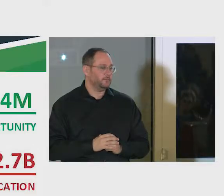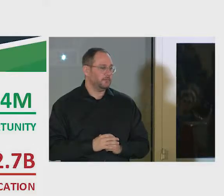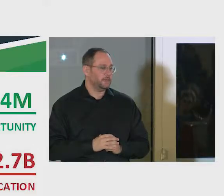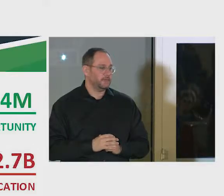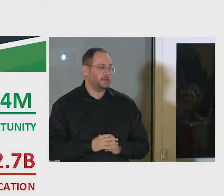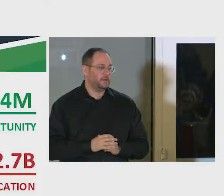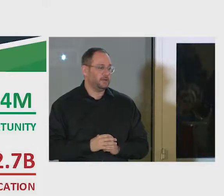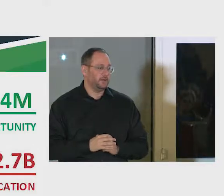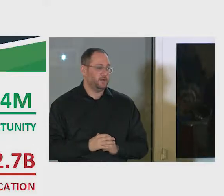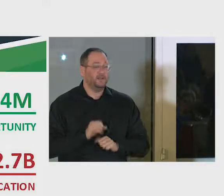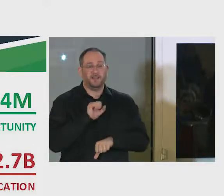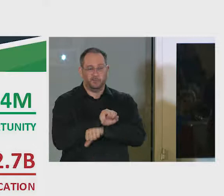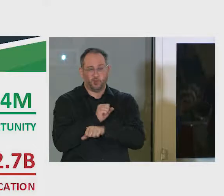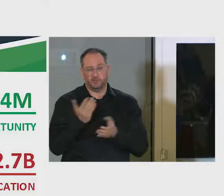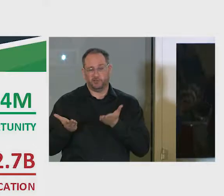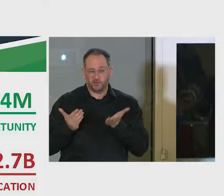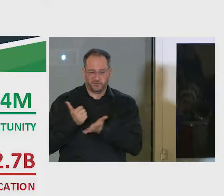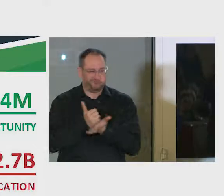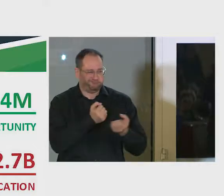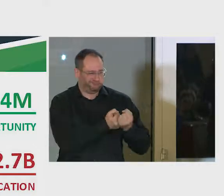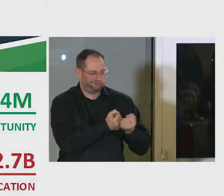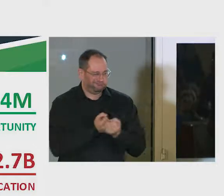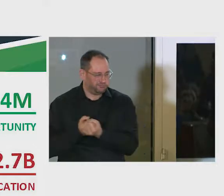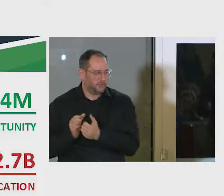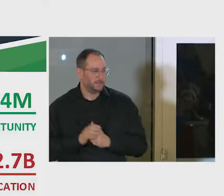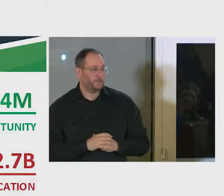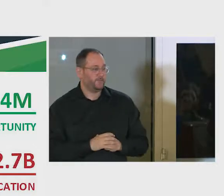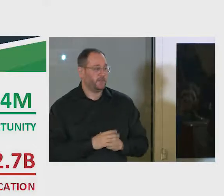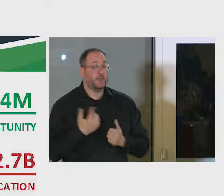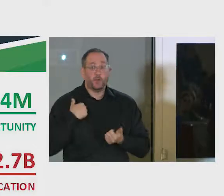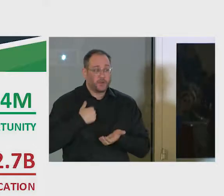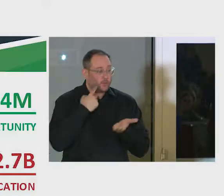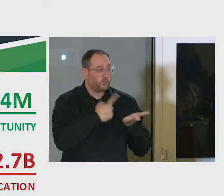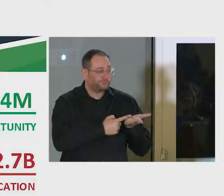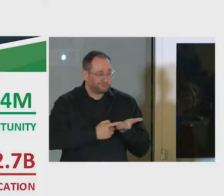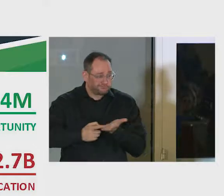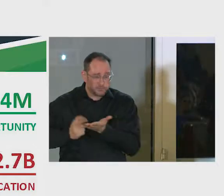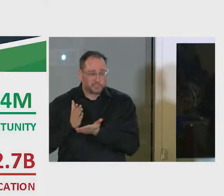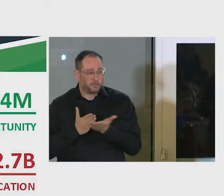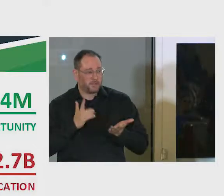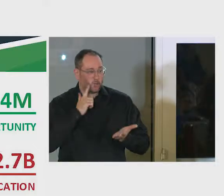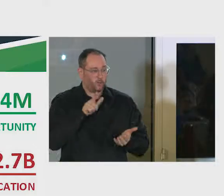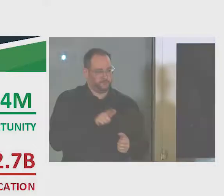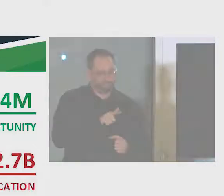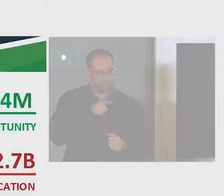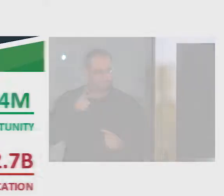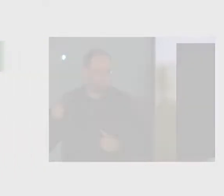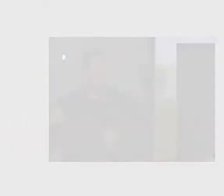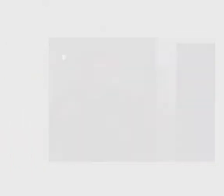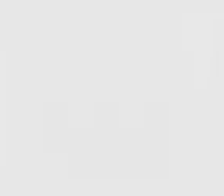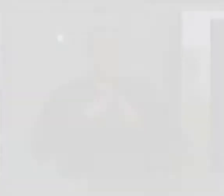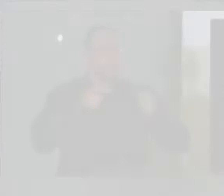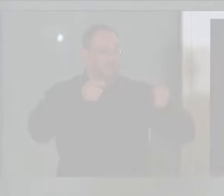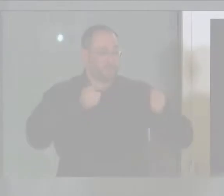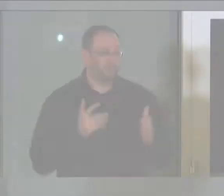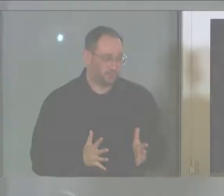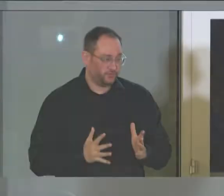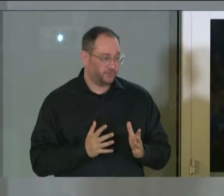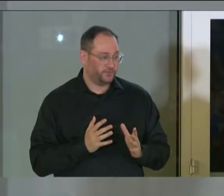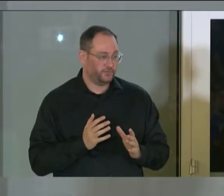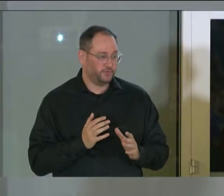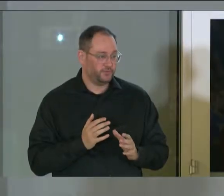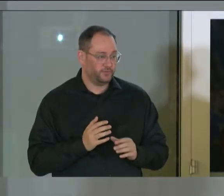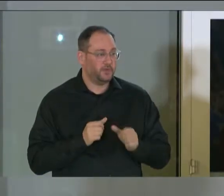what's in the budget and where it goes, I'm going to turn it over to the city administrator, who's going to walk you through some more specifics on what we